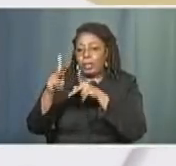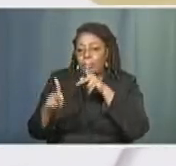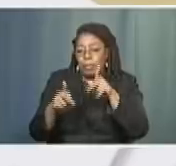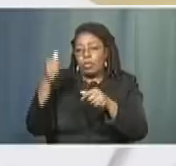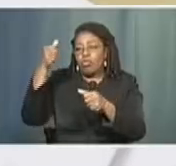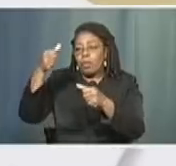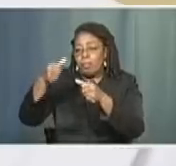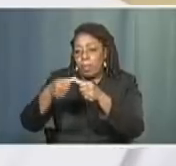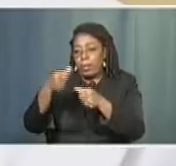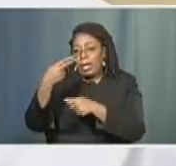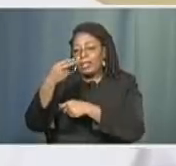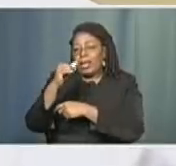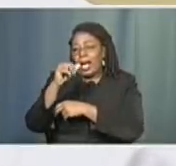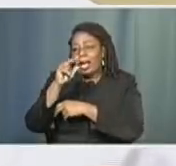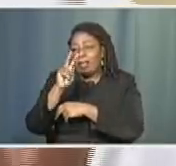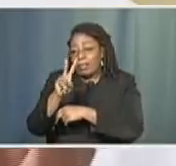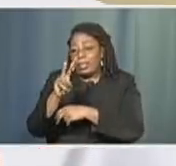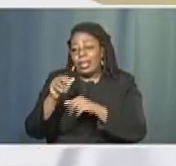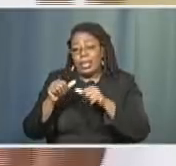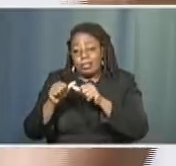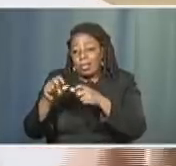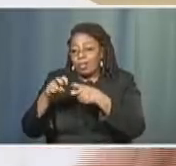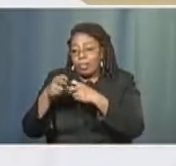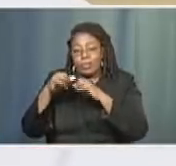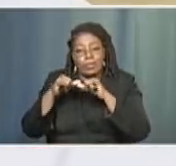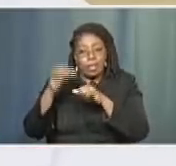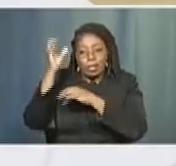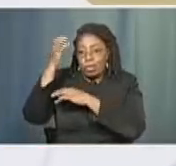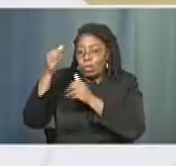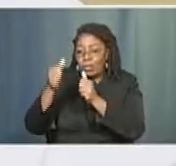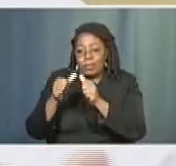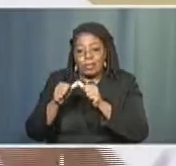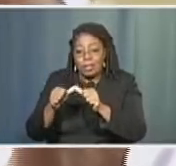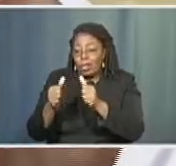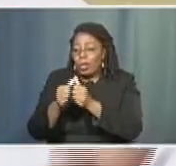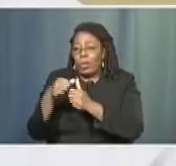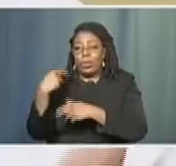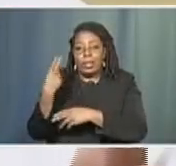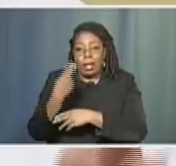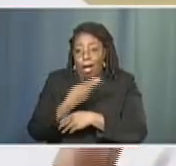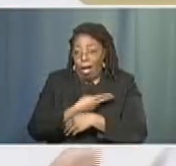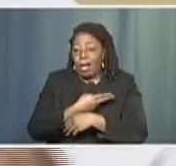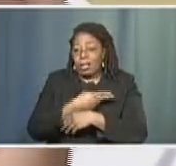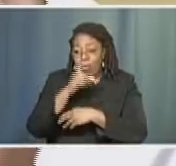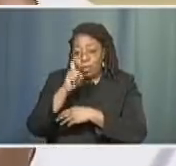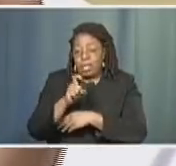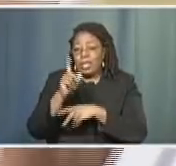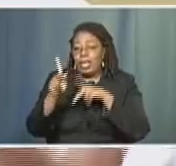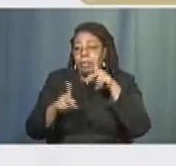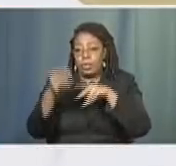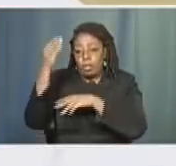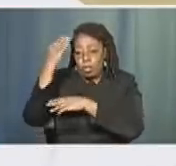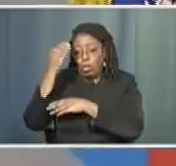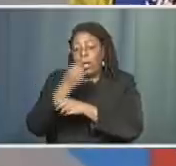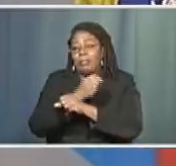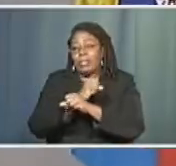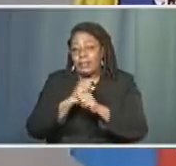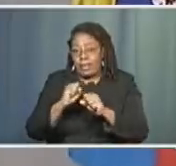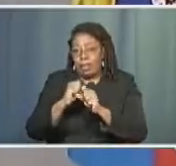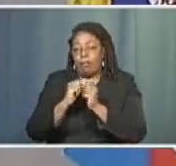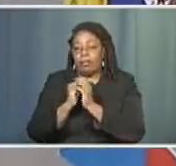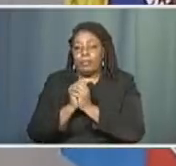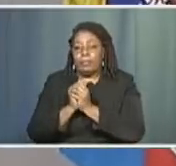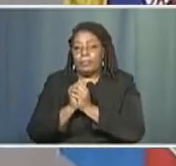that HIV/AIDS is still an issue, still a concern, it's still with us, and we need people to be aware. We need people to be safe.